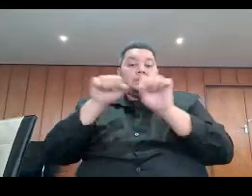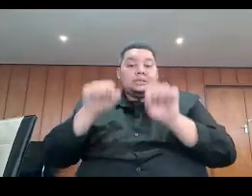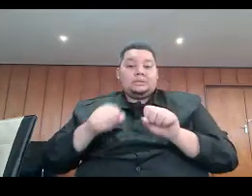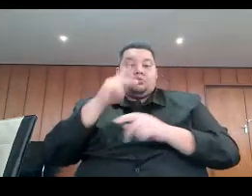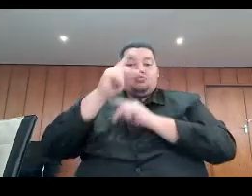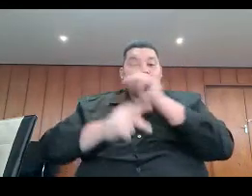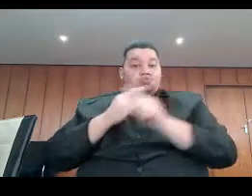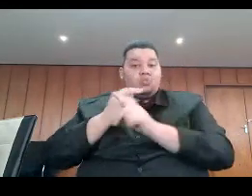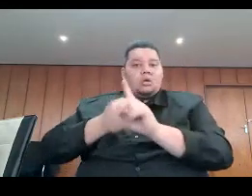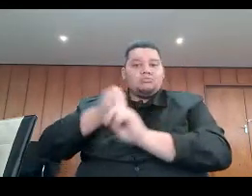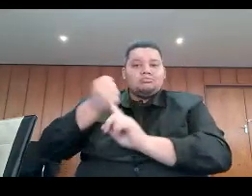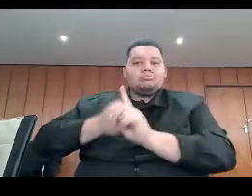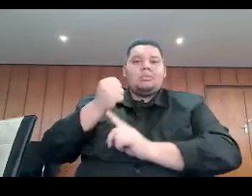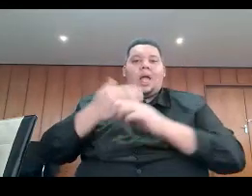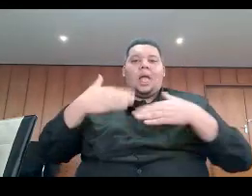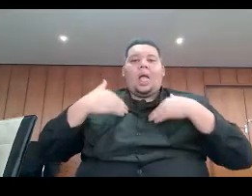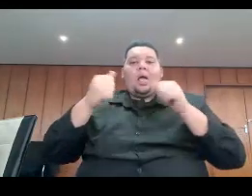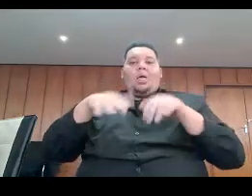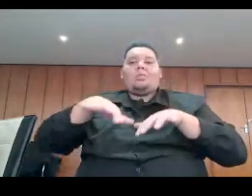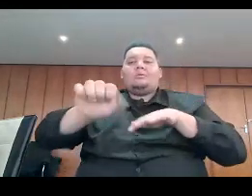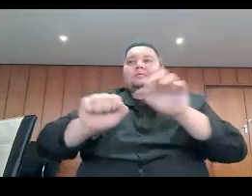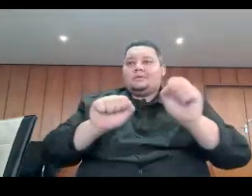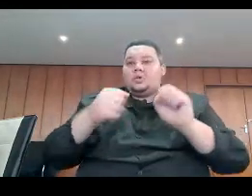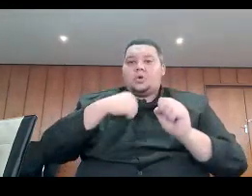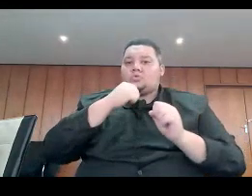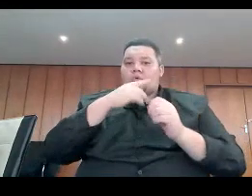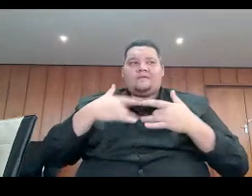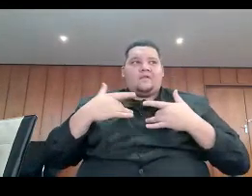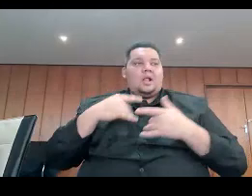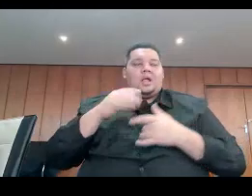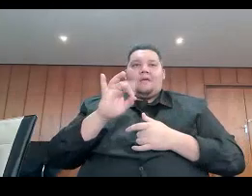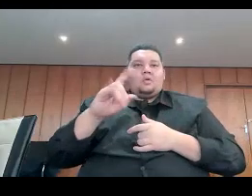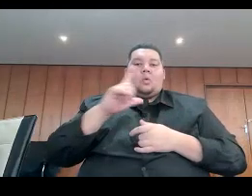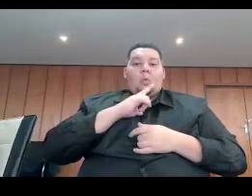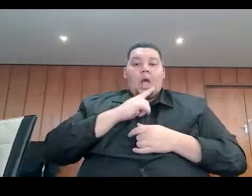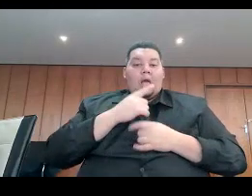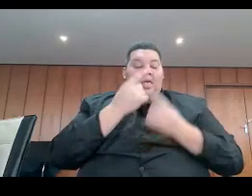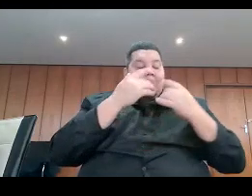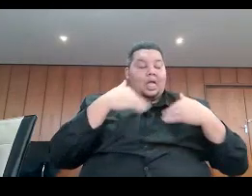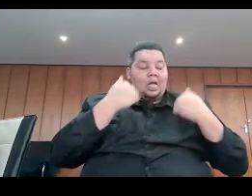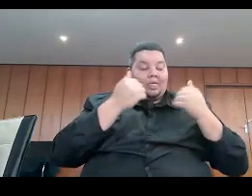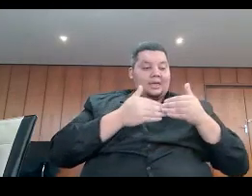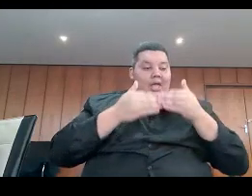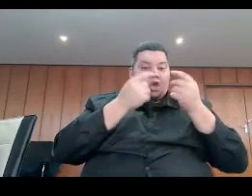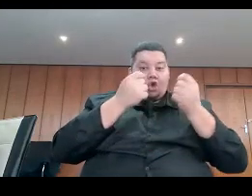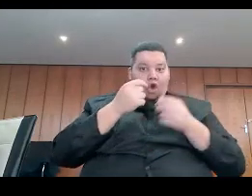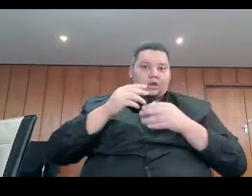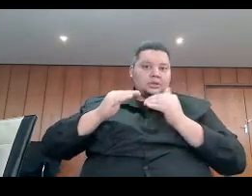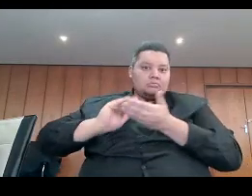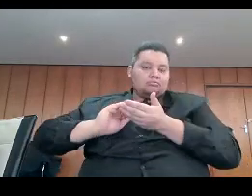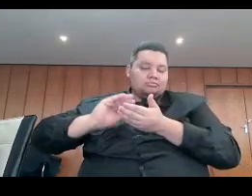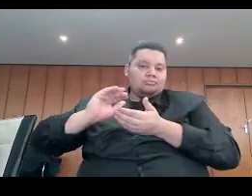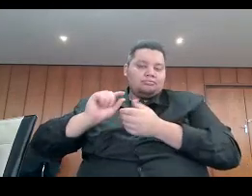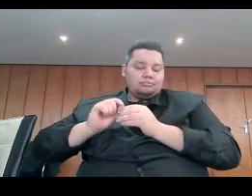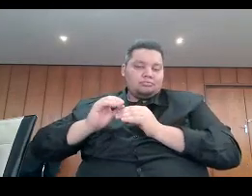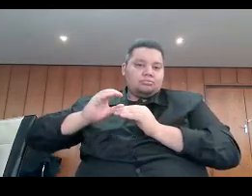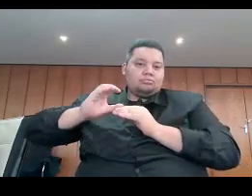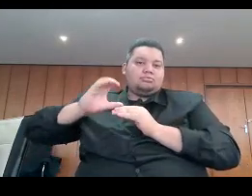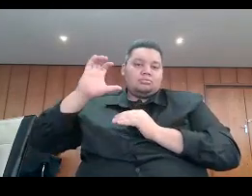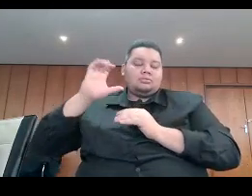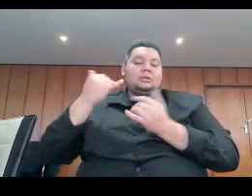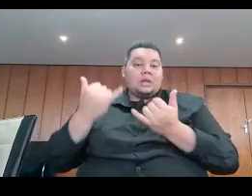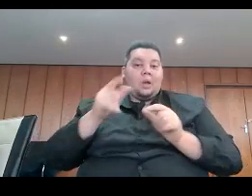reinforces health capitalism. And don't we all feel that every day as the costs of healthcare go higher and higher, and people feel that this is